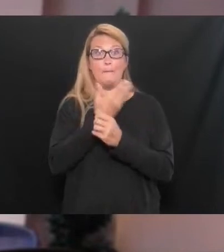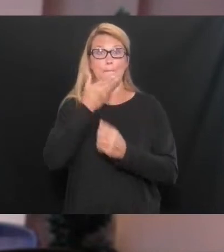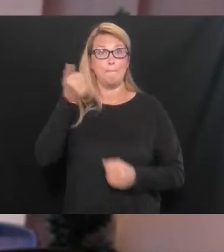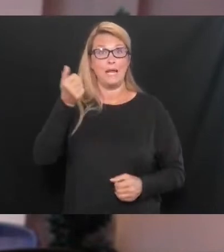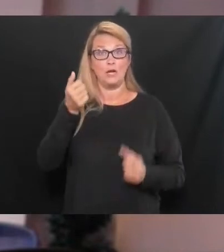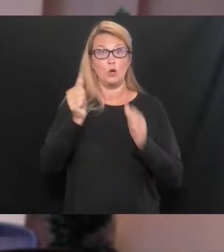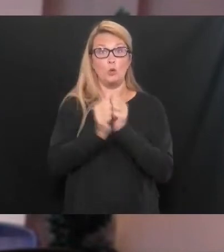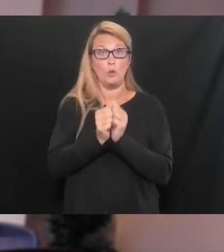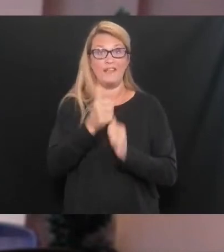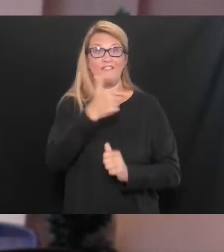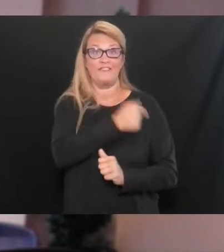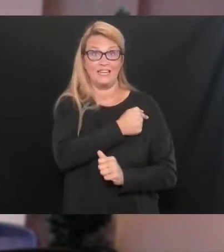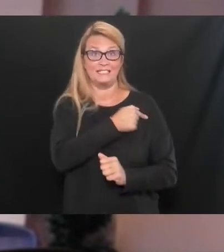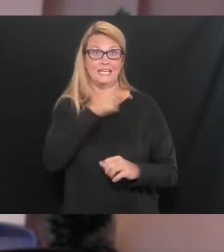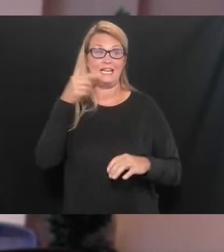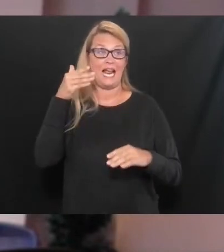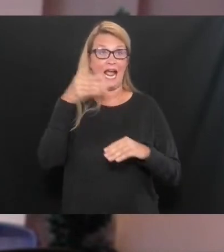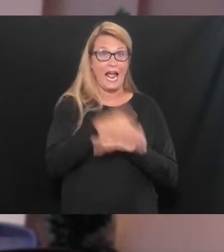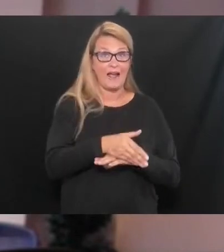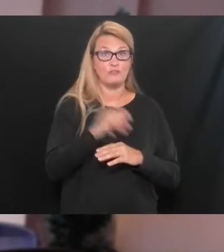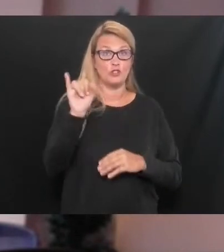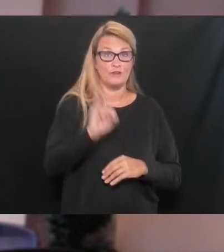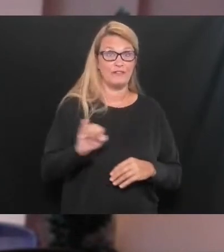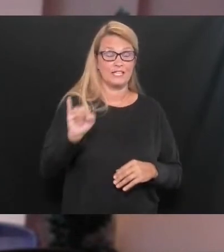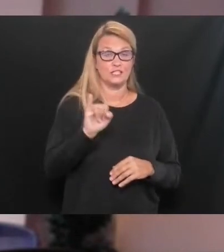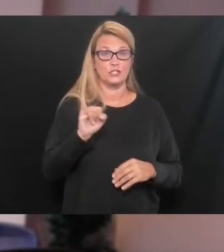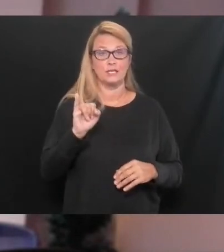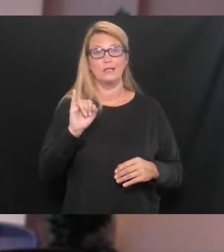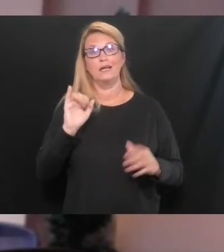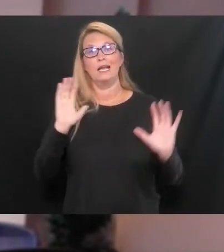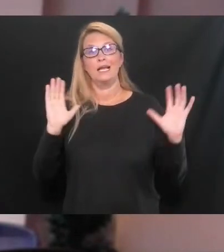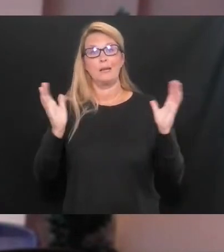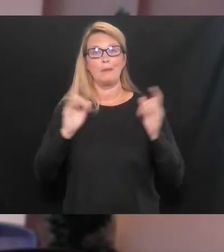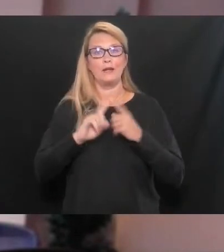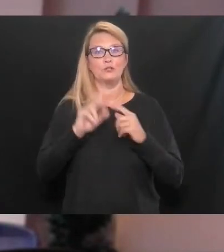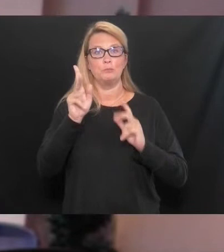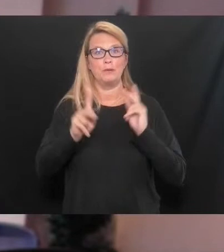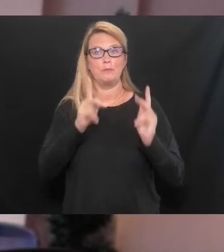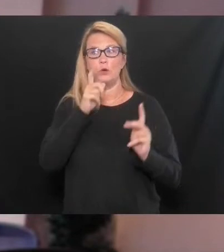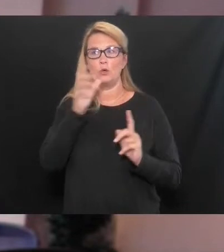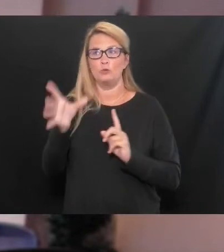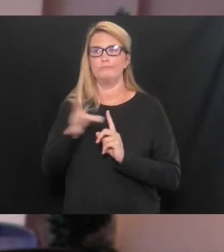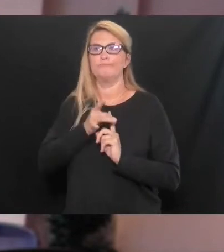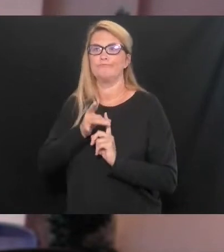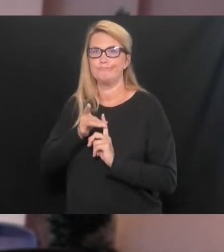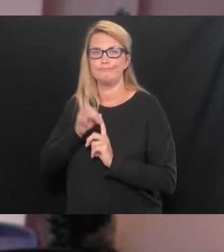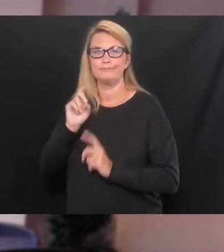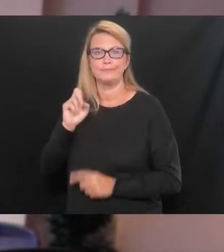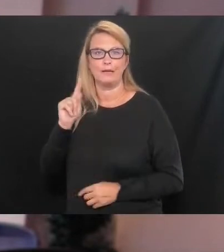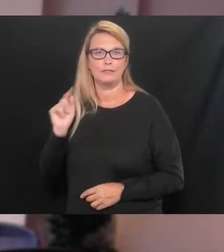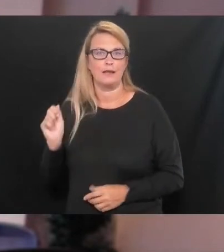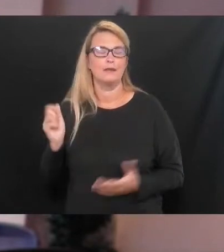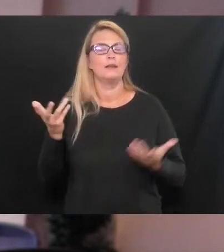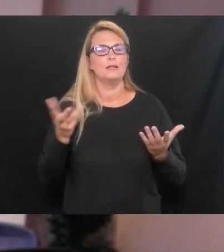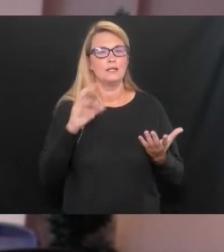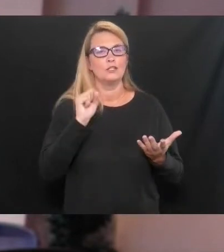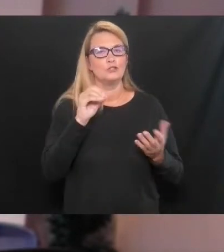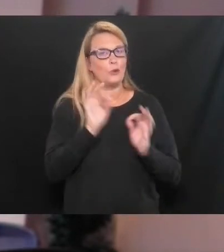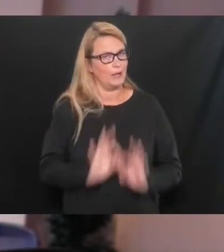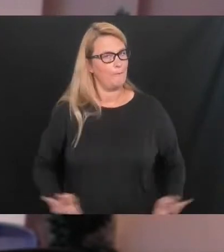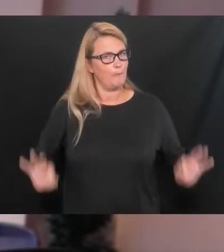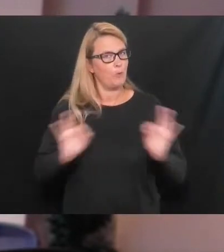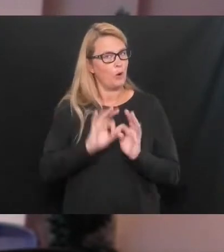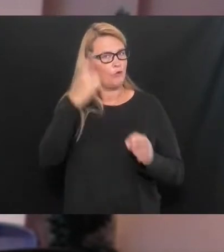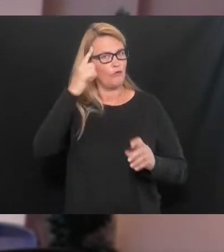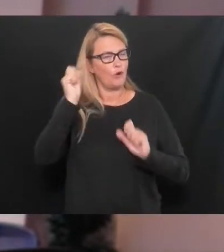vaccine after infection versus people that have just been infected with that immunity alone. So it's important for all